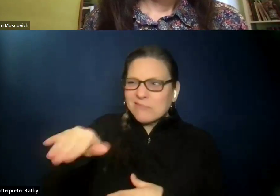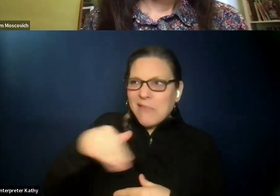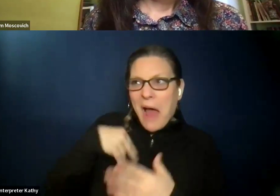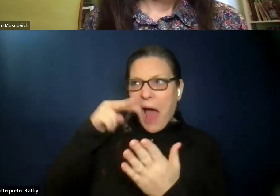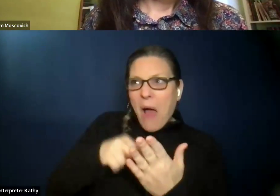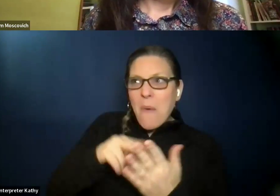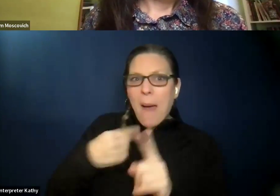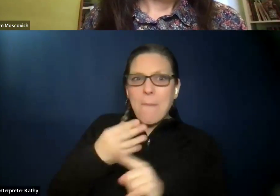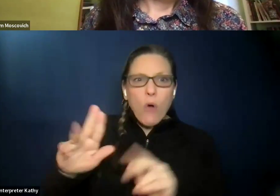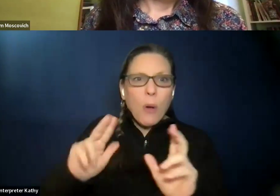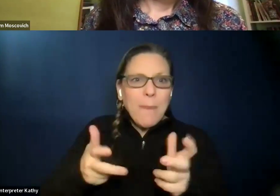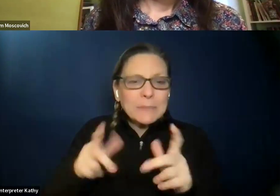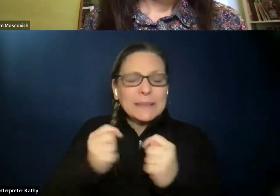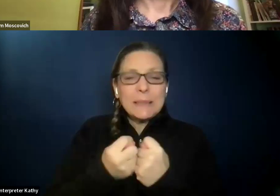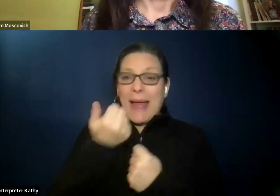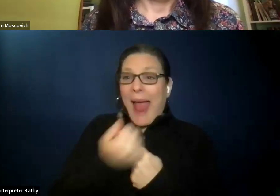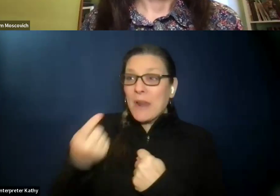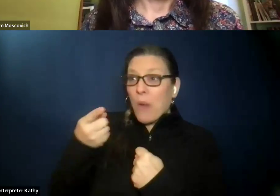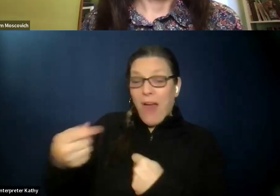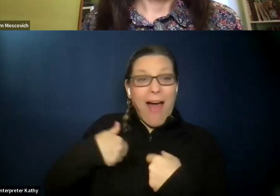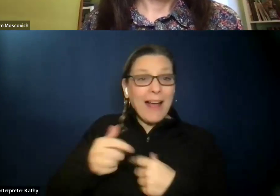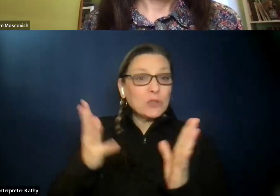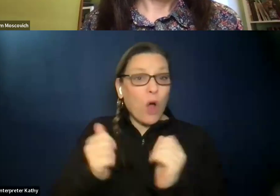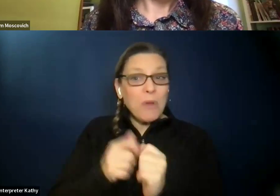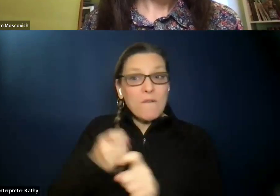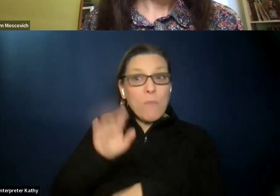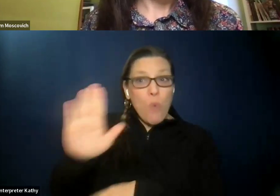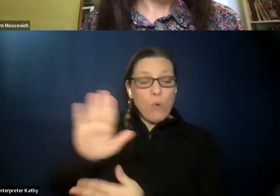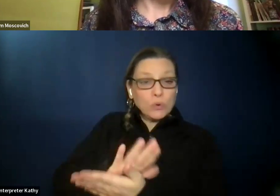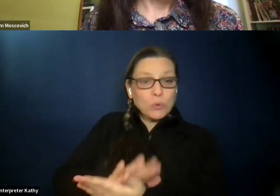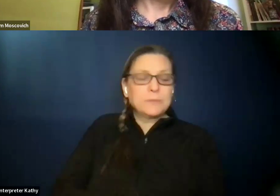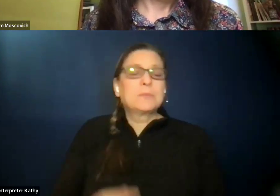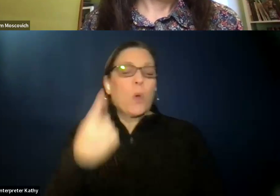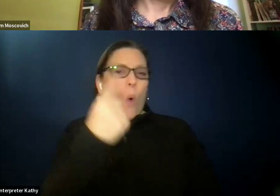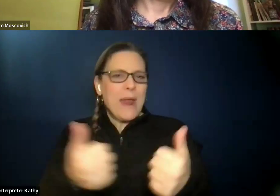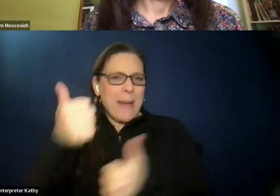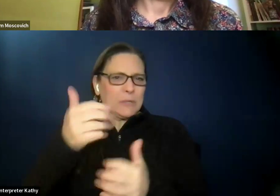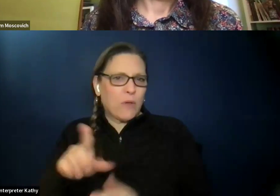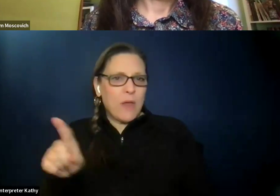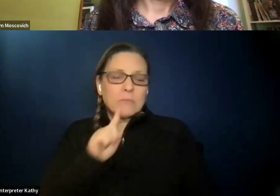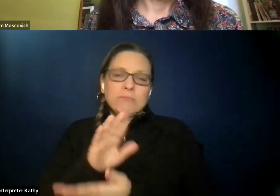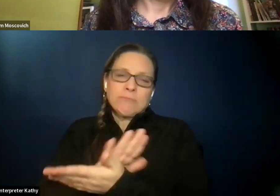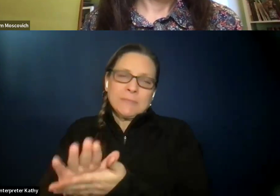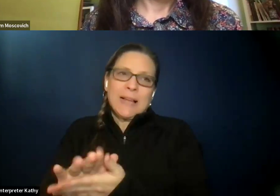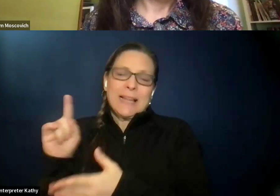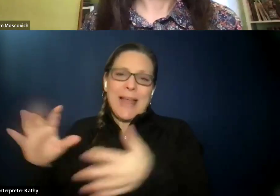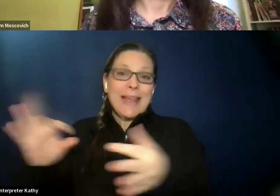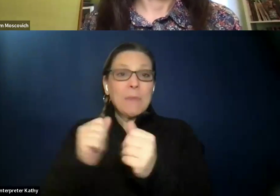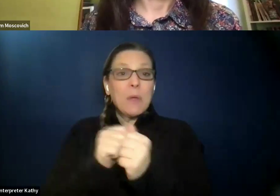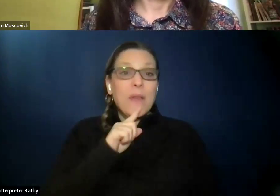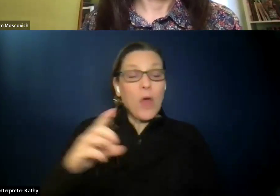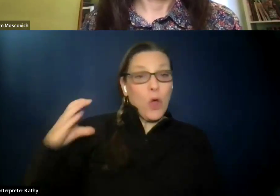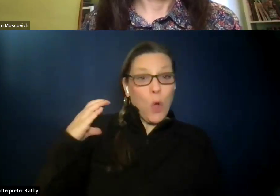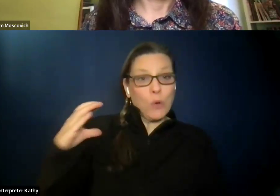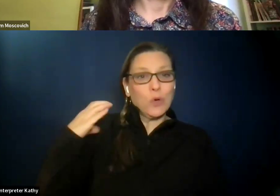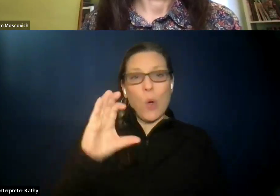coverage about this team. Is there anyone there I could possibly talk to? And there was a really nice administrator who connected me to the actual coach, Coach